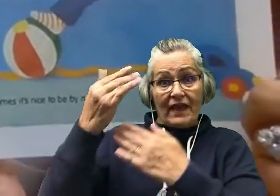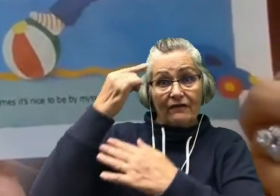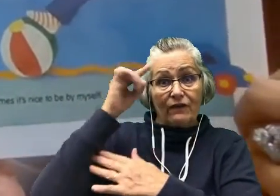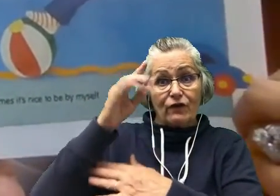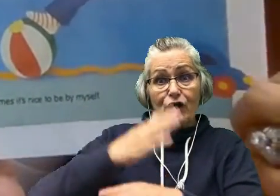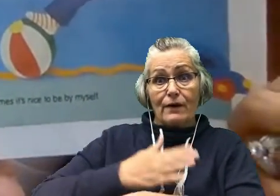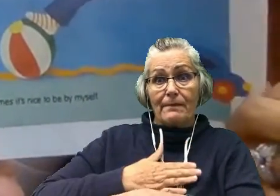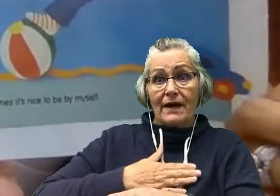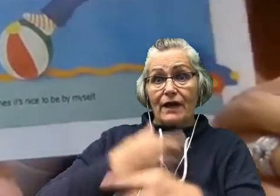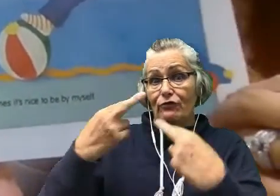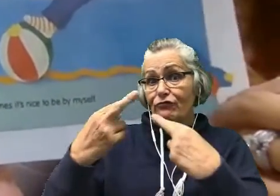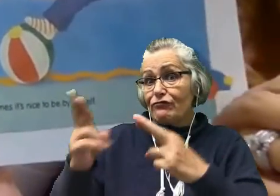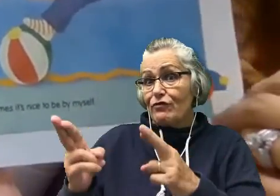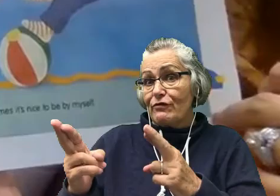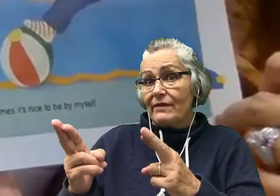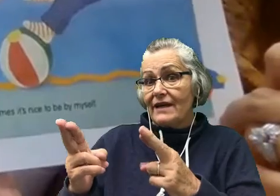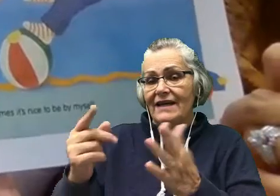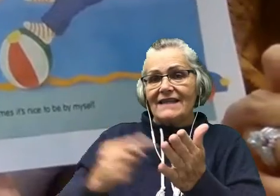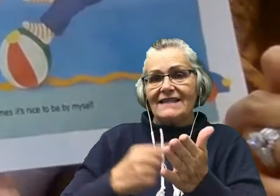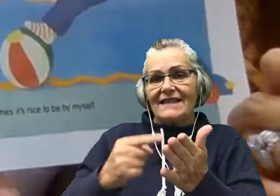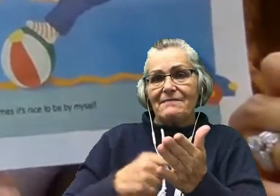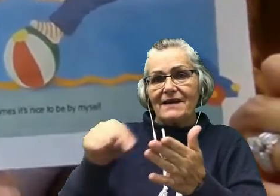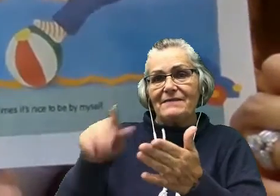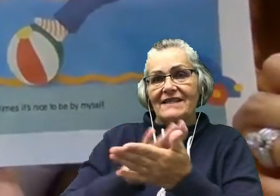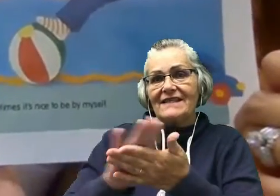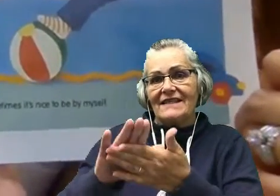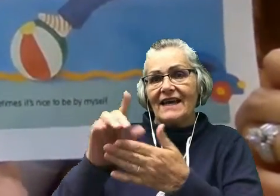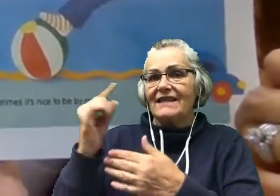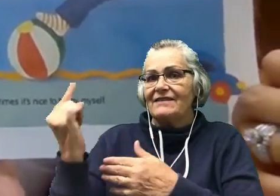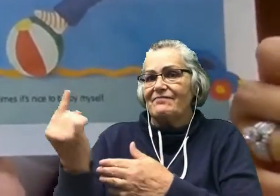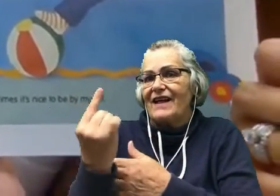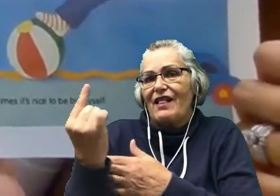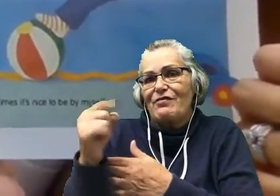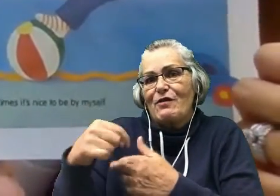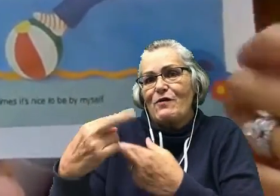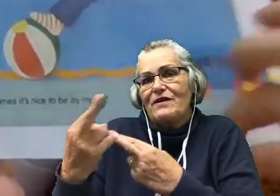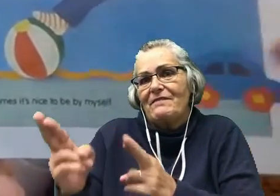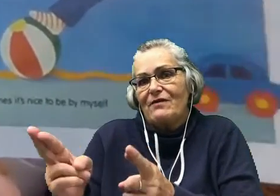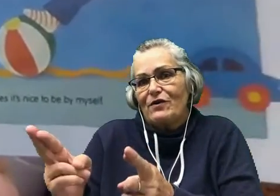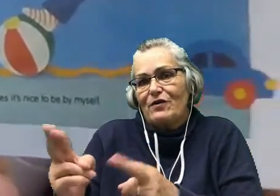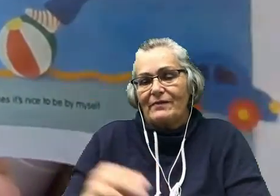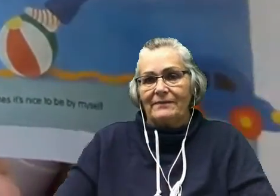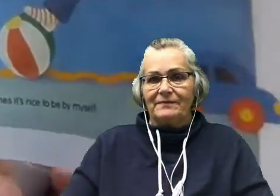I am thankful for my room. Sometimes it's nice to be by myself.